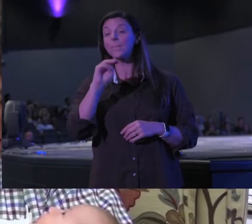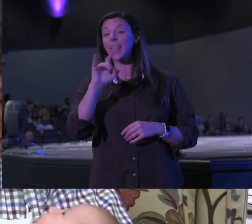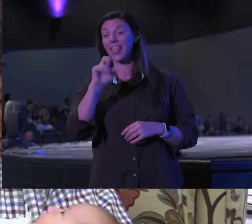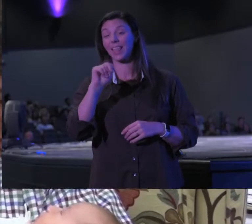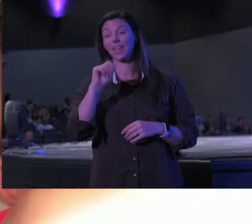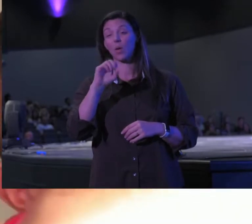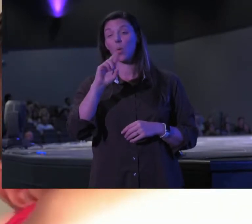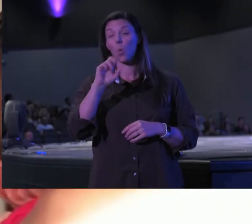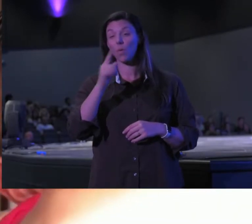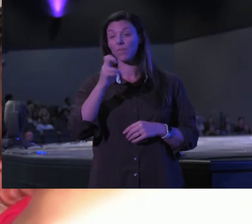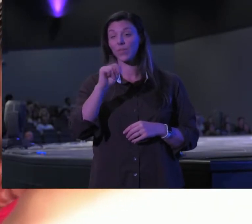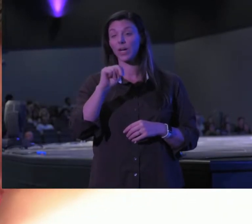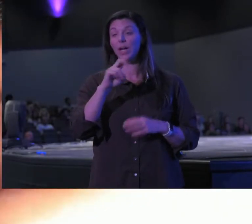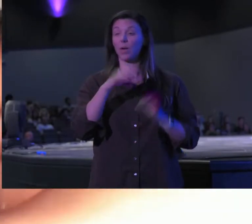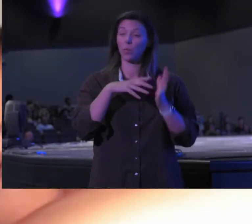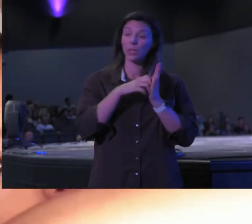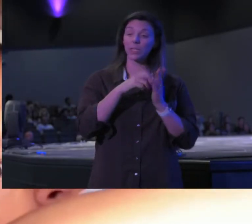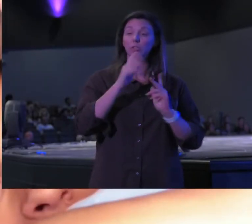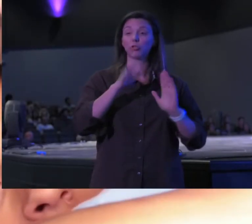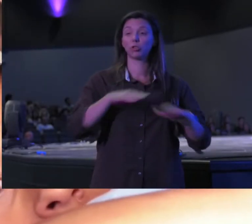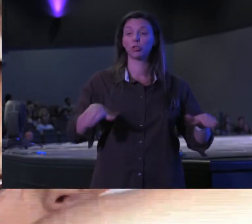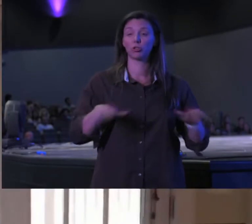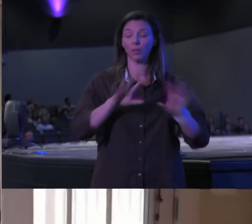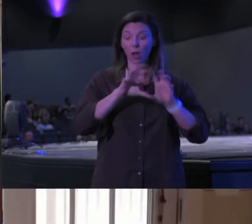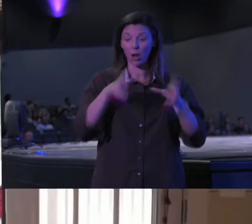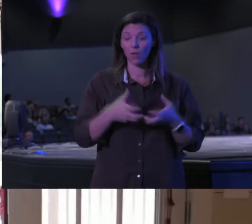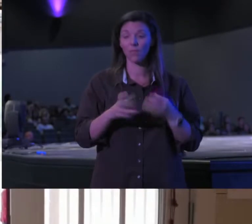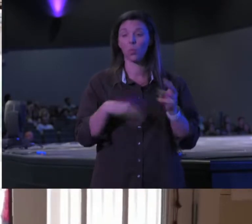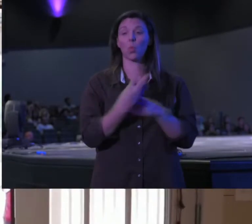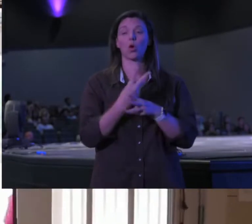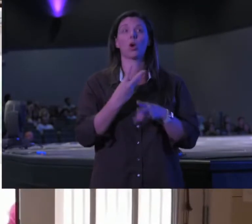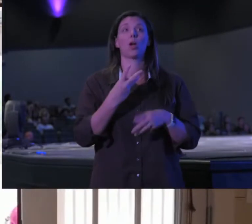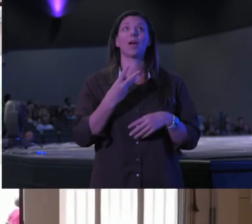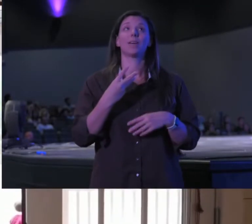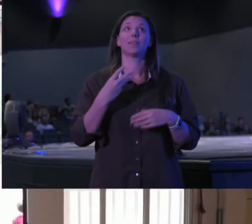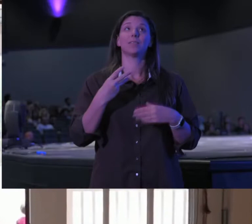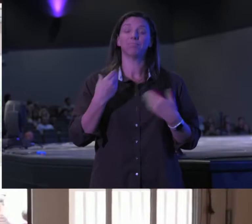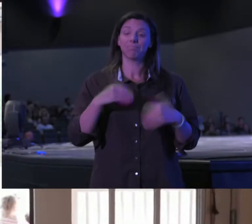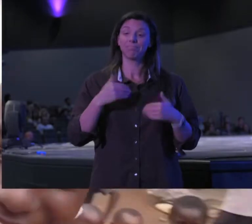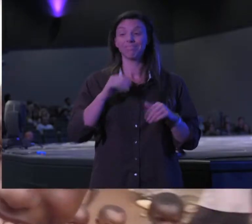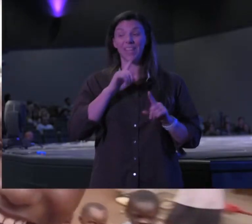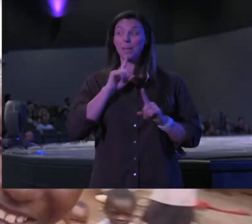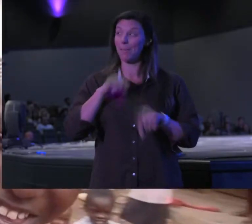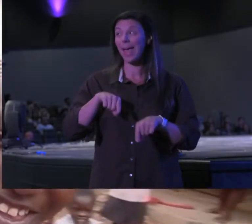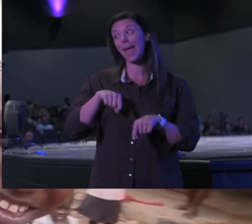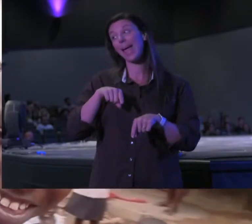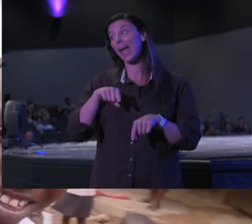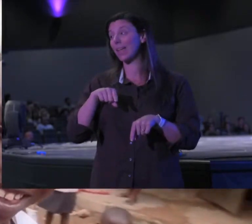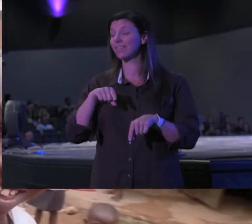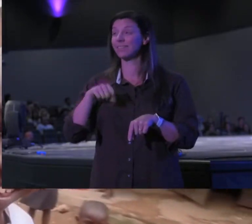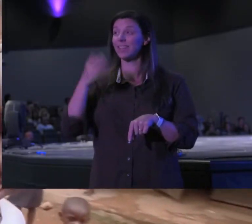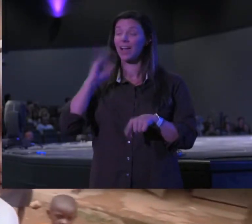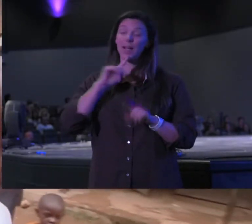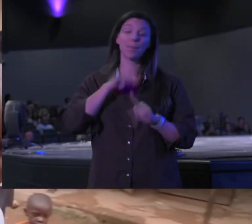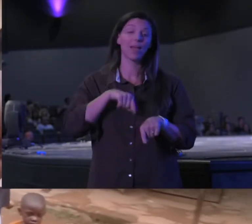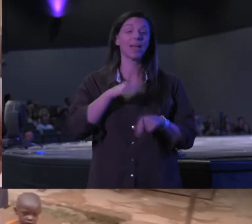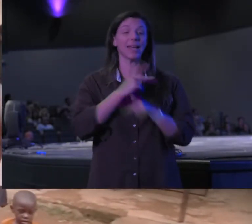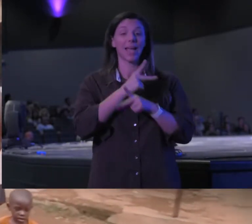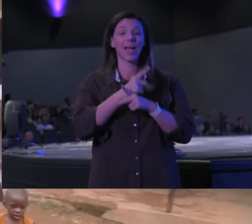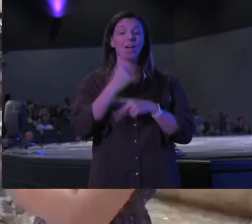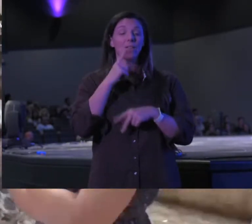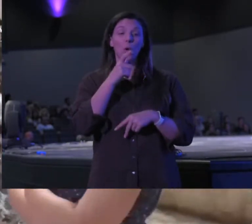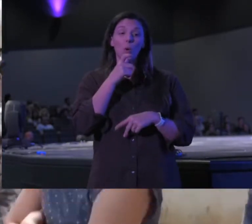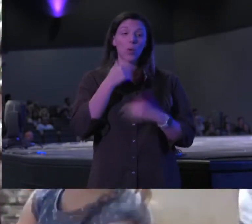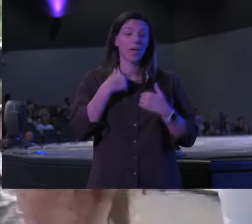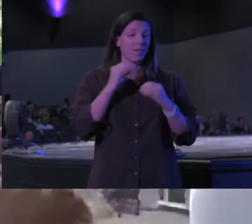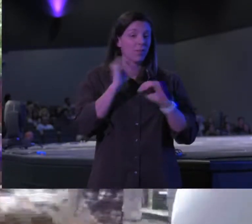and vulnerable children in our world, the command to care for the fatherless is not to be left for the next